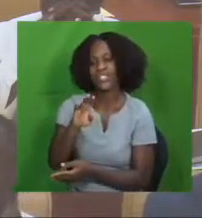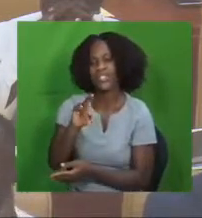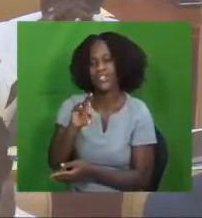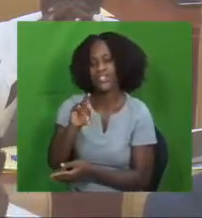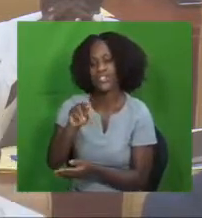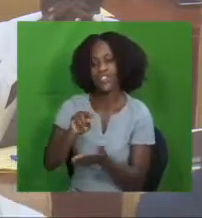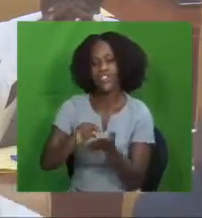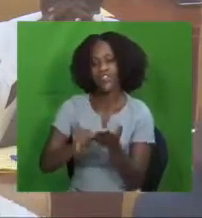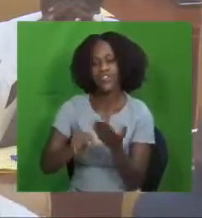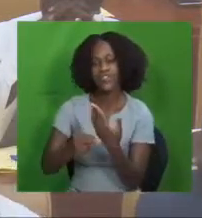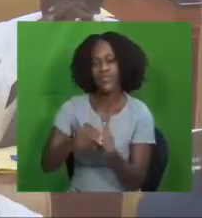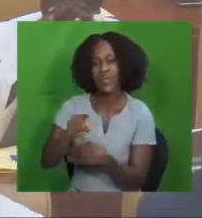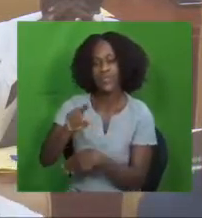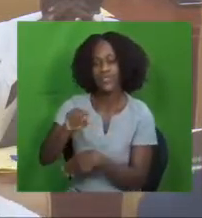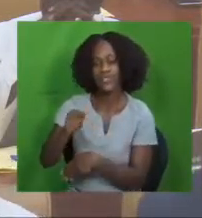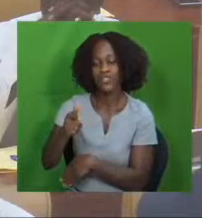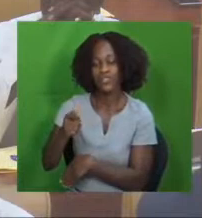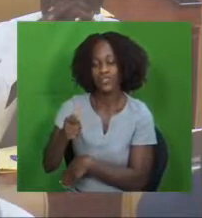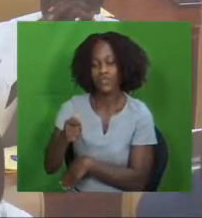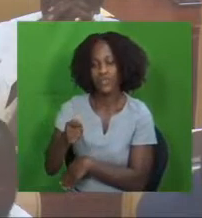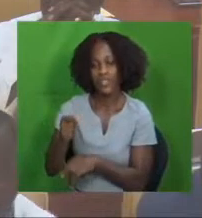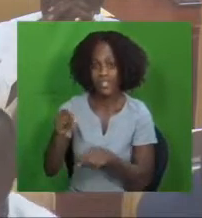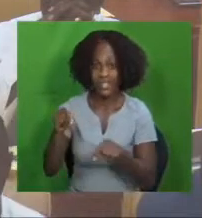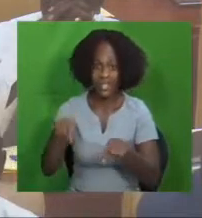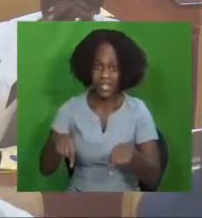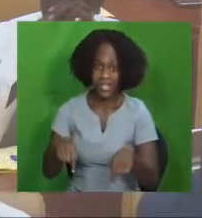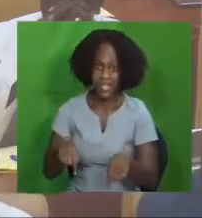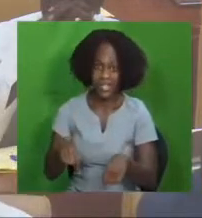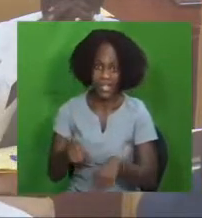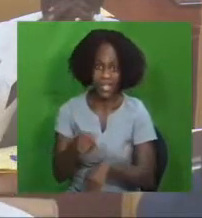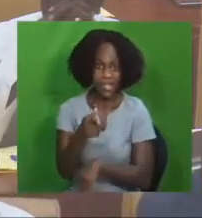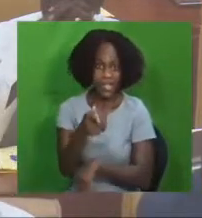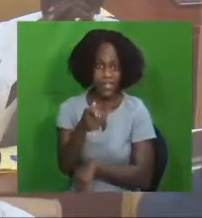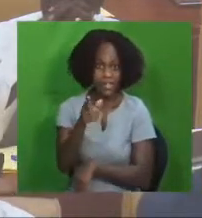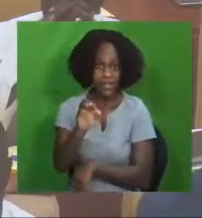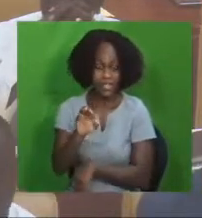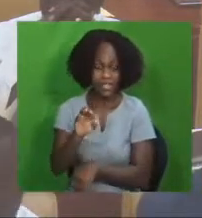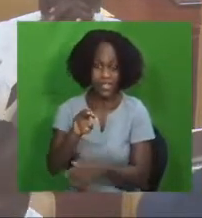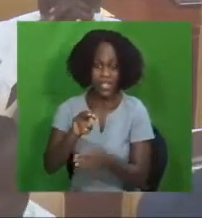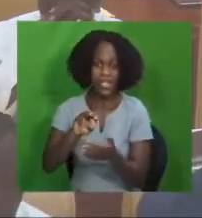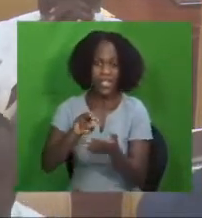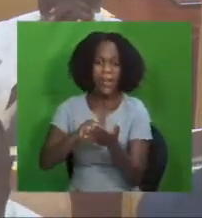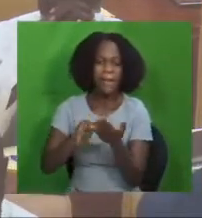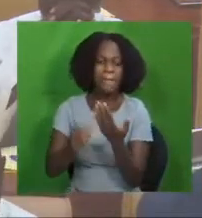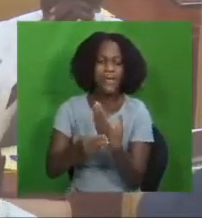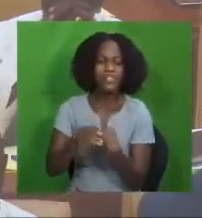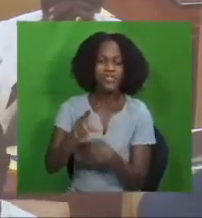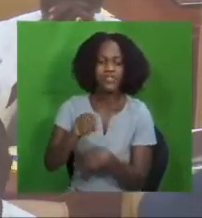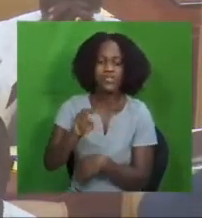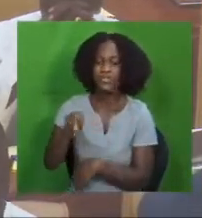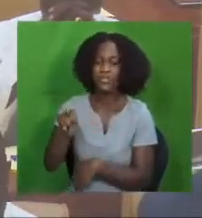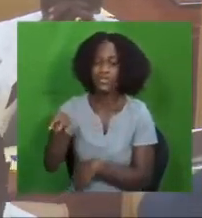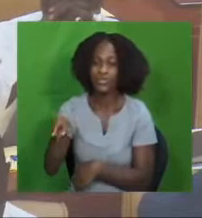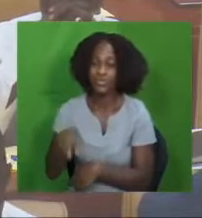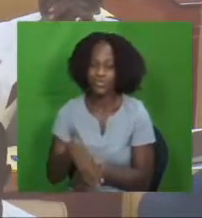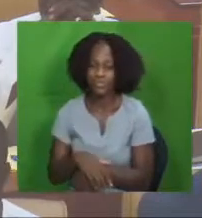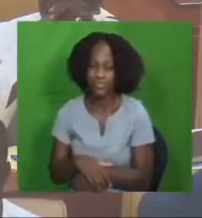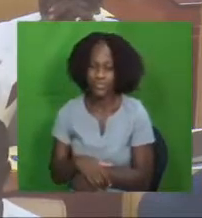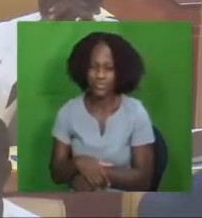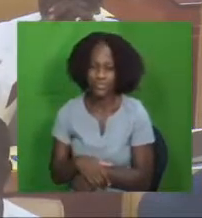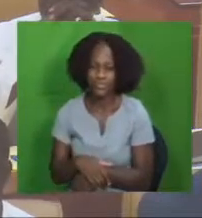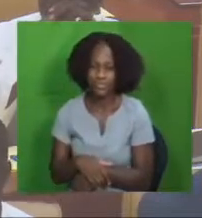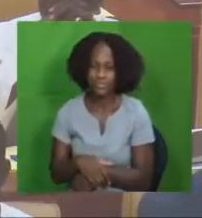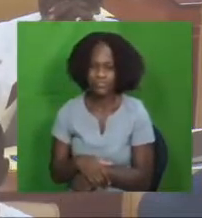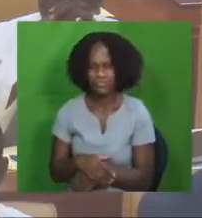2021. Today is 29th March 2022.